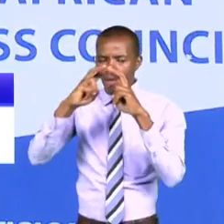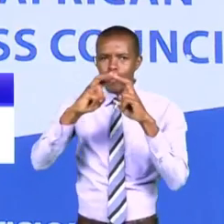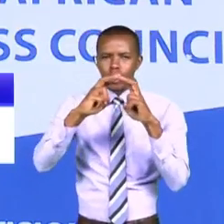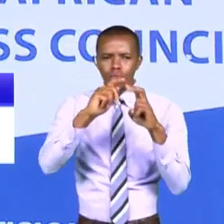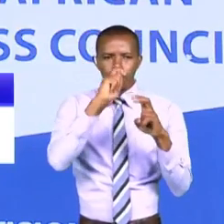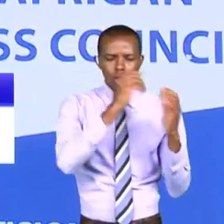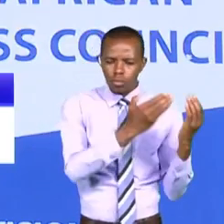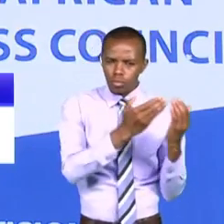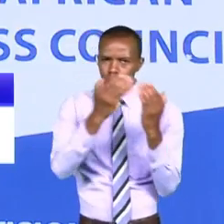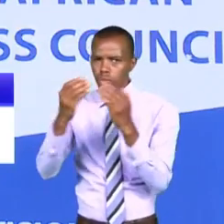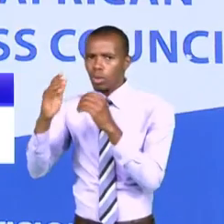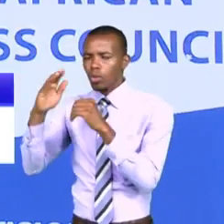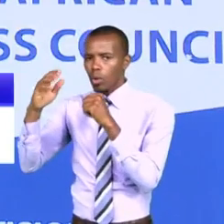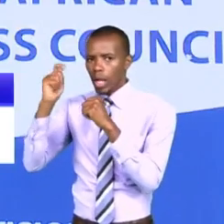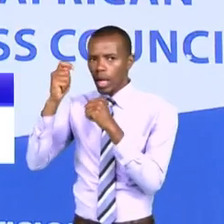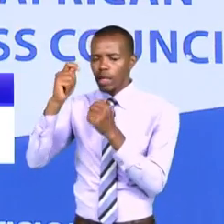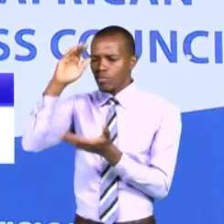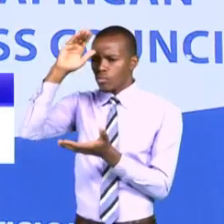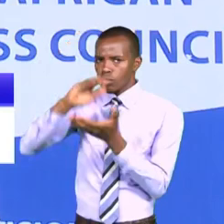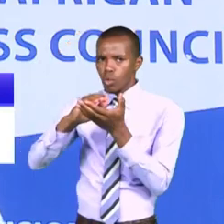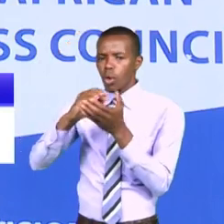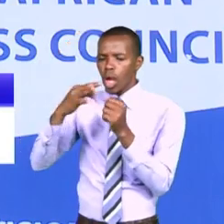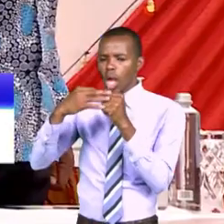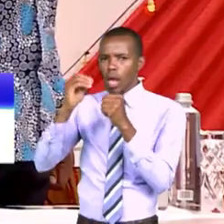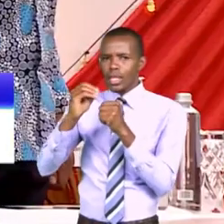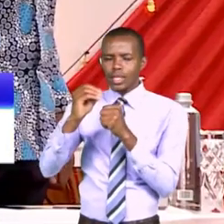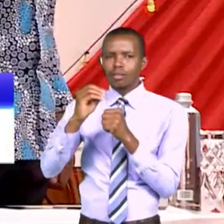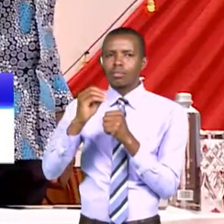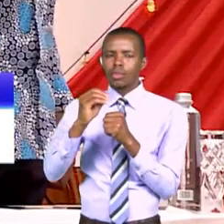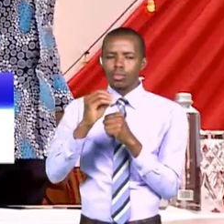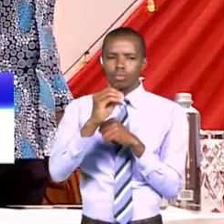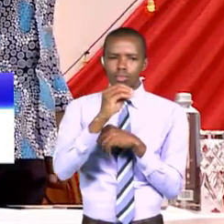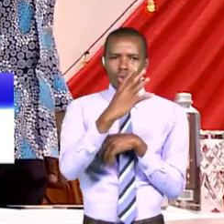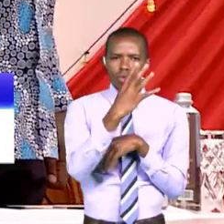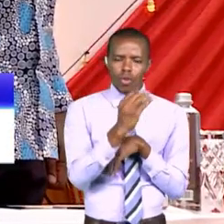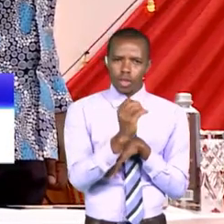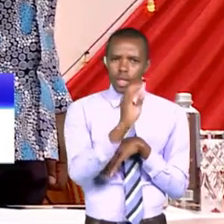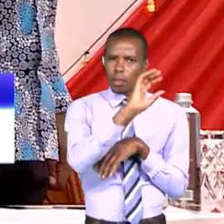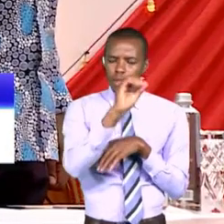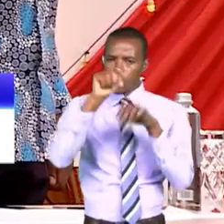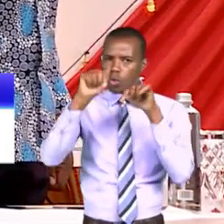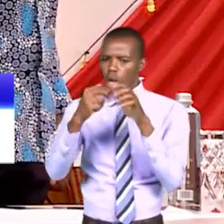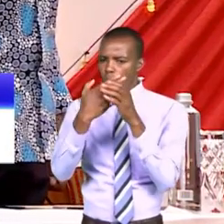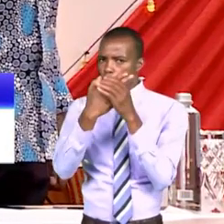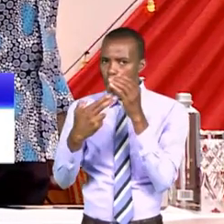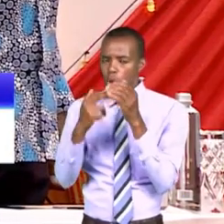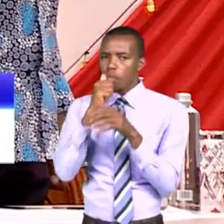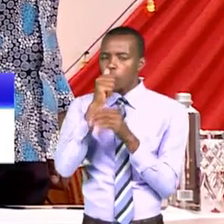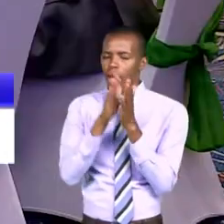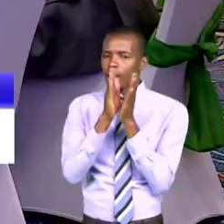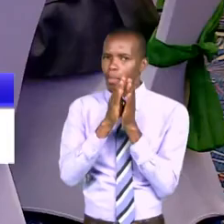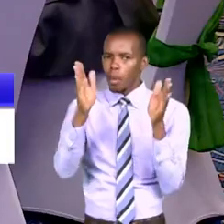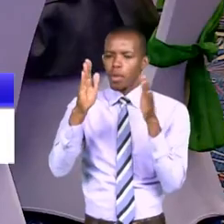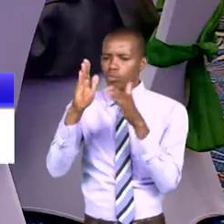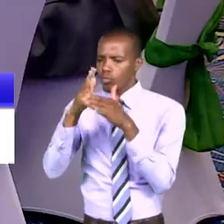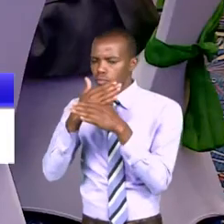Kenya fell from 80% to 40% in the last 5 years. However, today, both the private and public